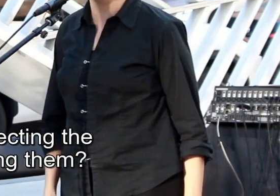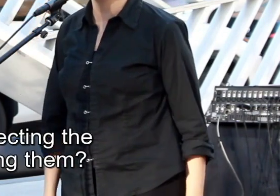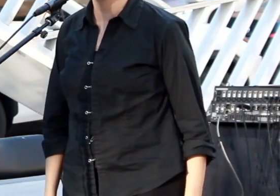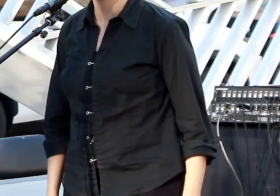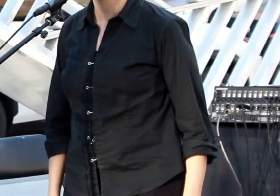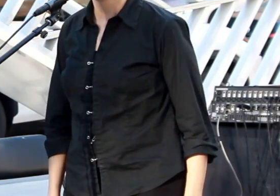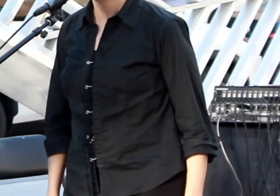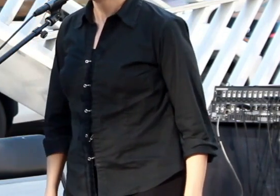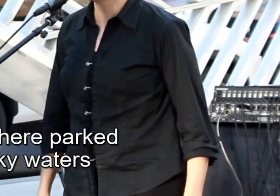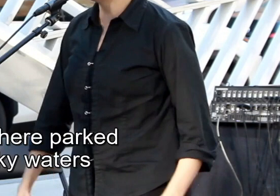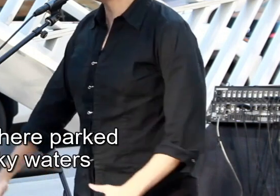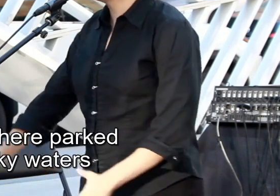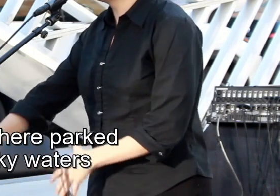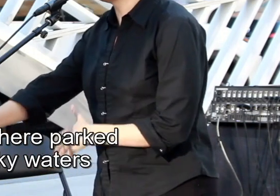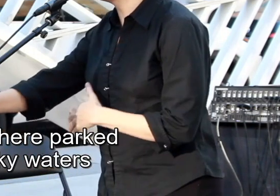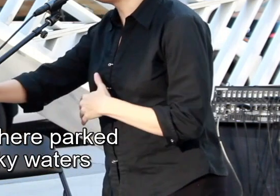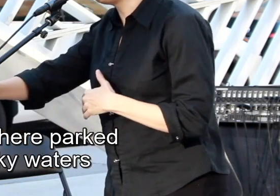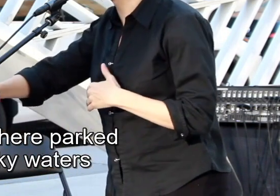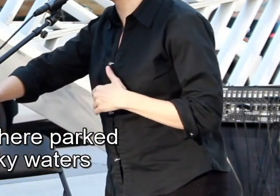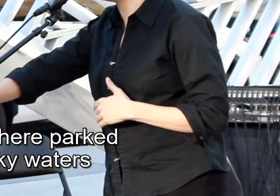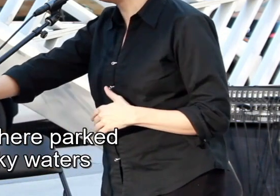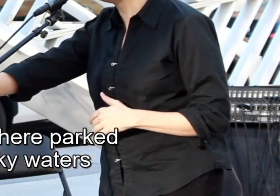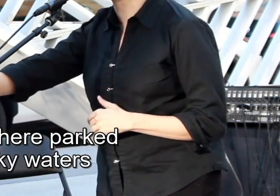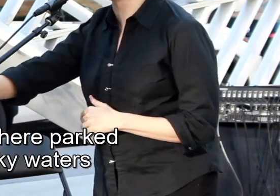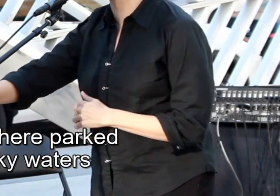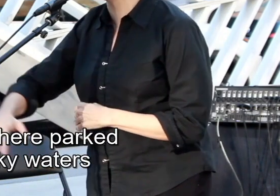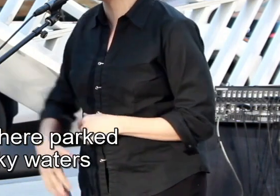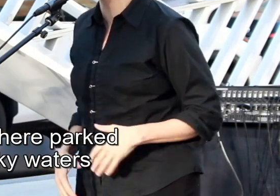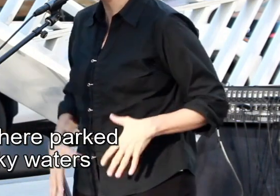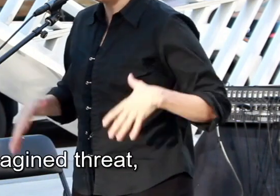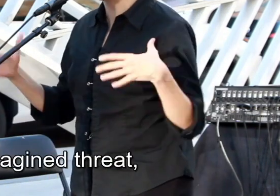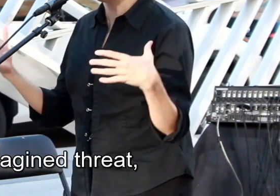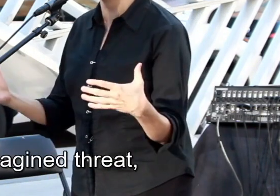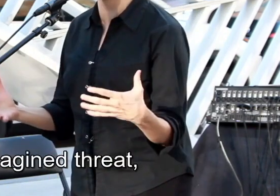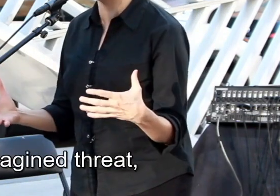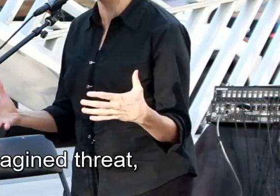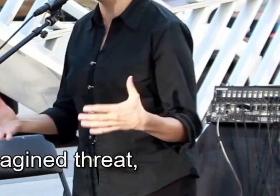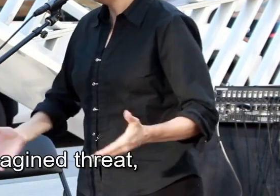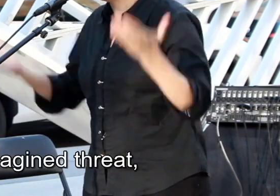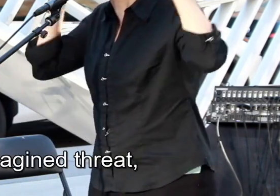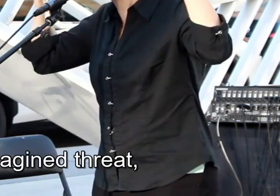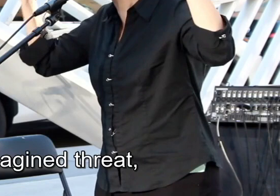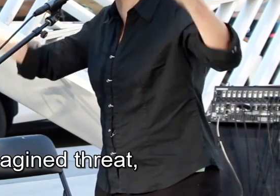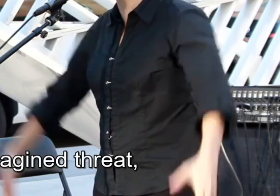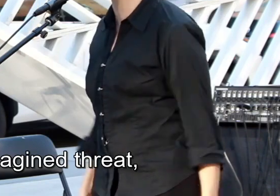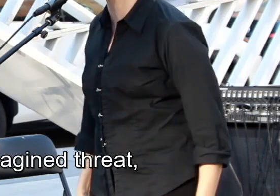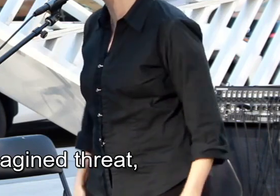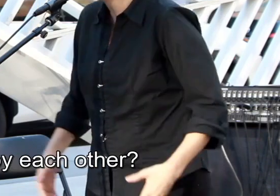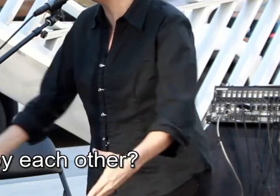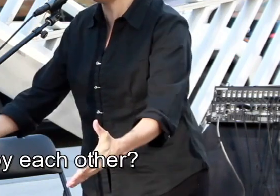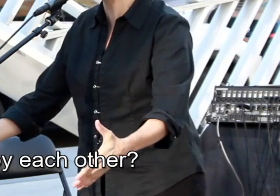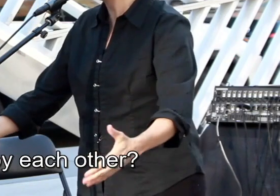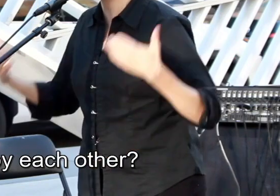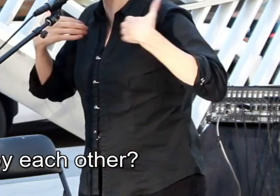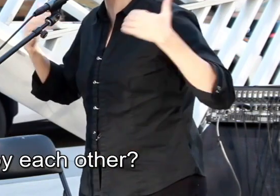them? Should we leave you there, parked in the ominous, murky waters, a cold reminder of an imagined threat?